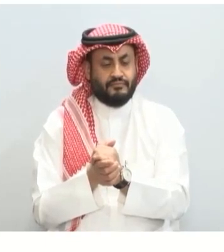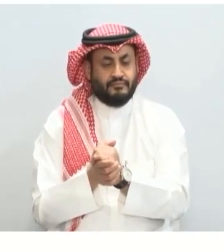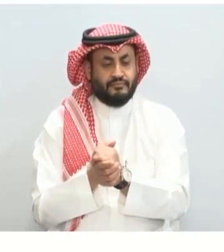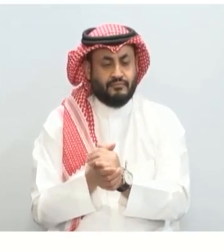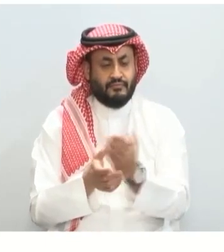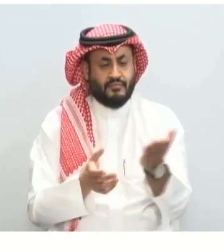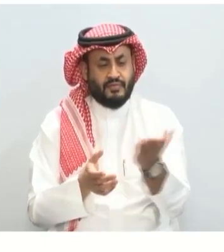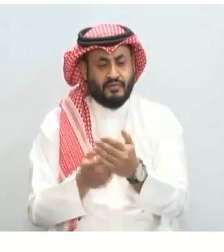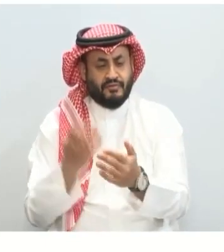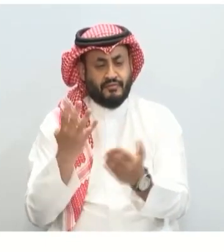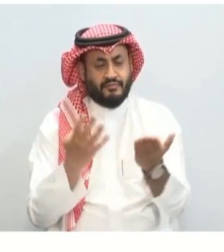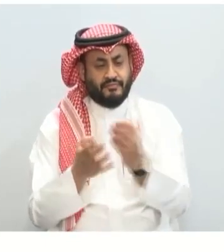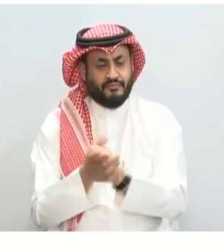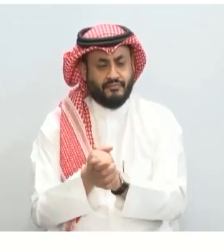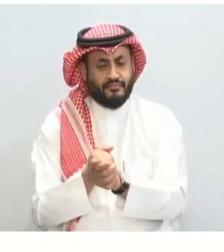Fadwa,